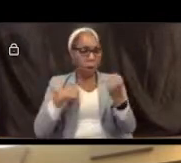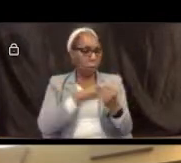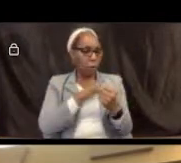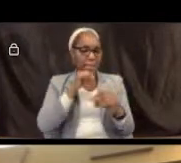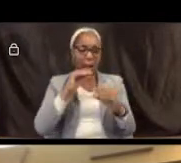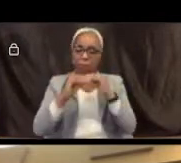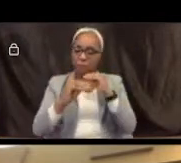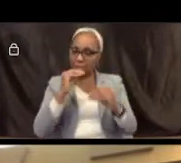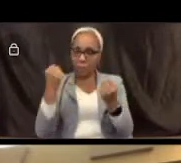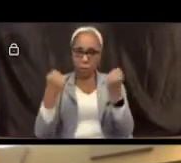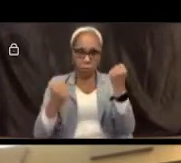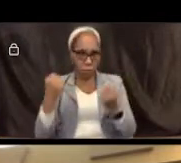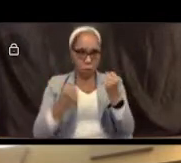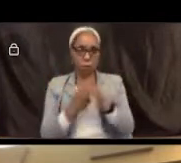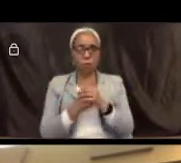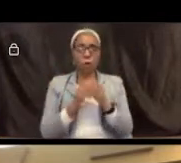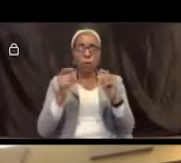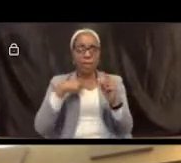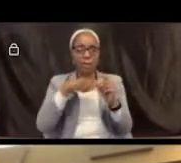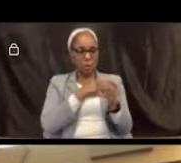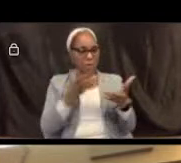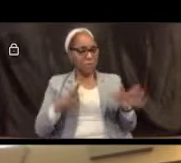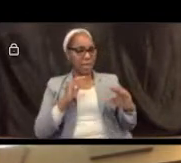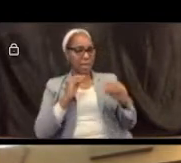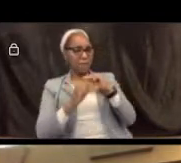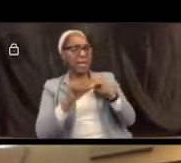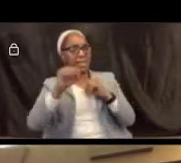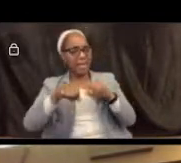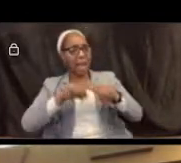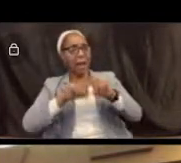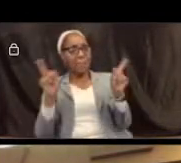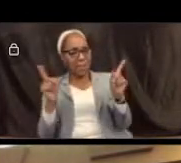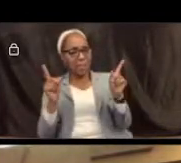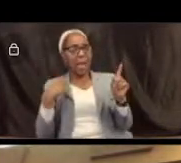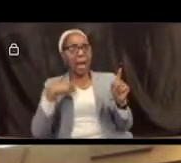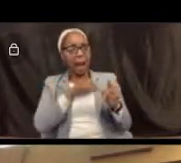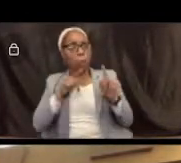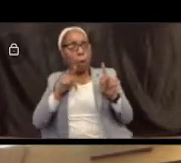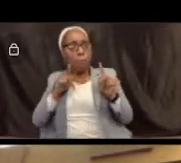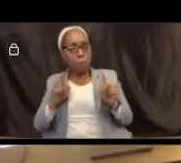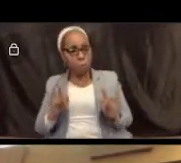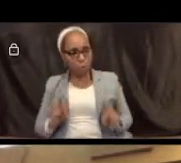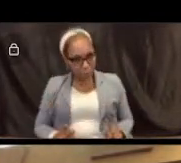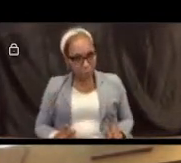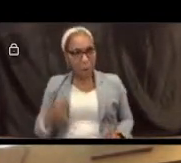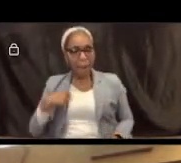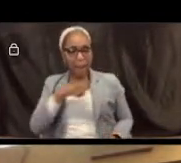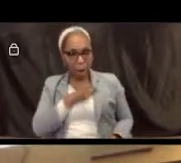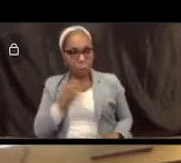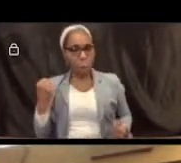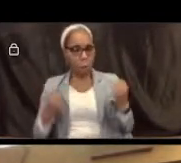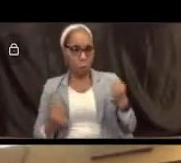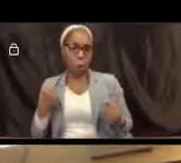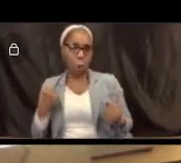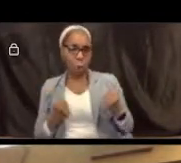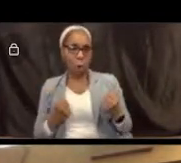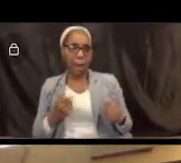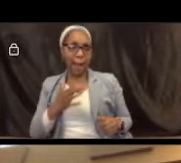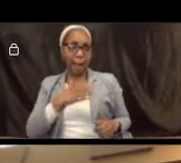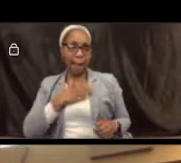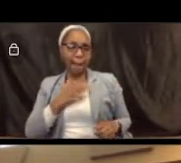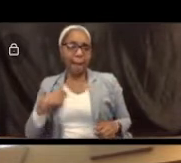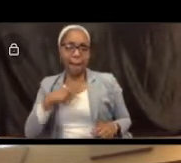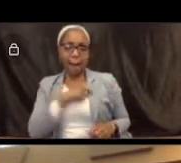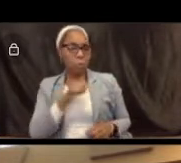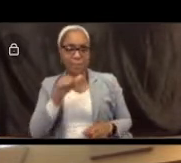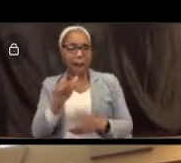cars. We have fixed cars, yes, but just our personal cars, not